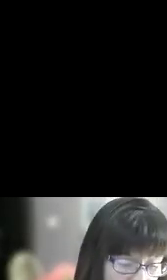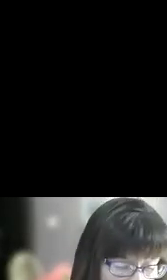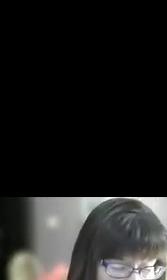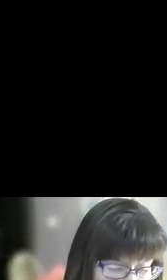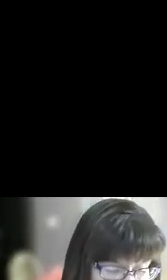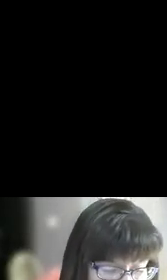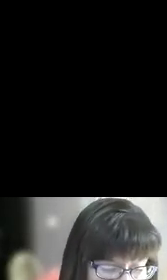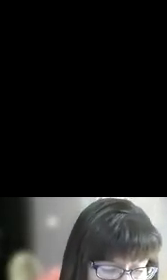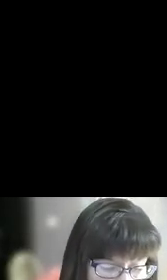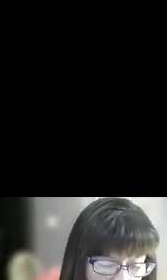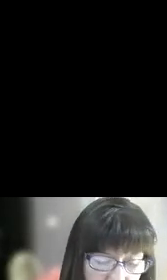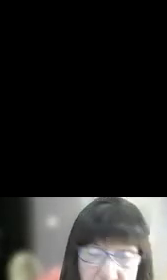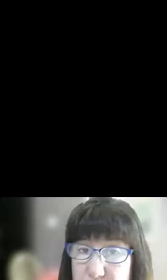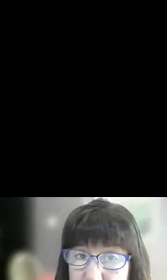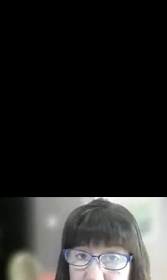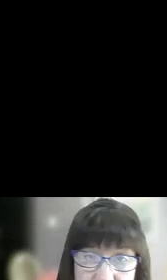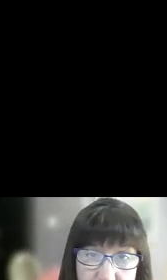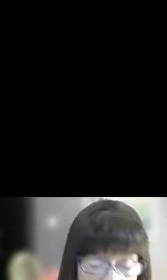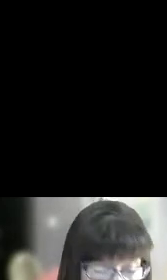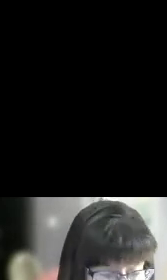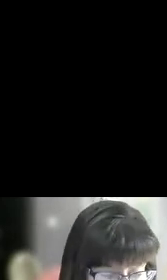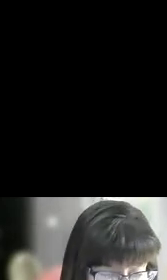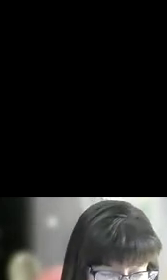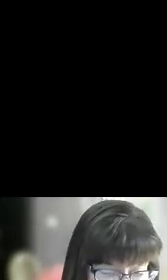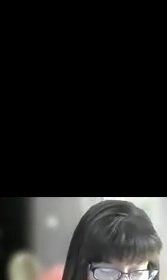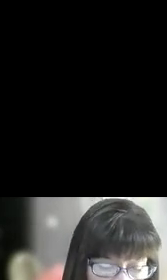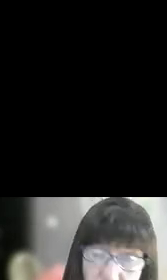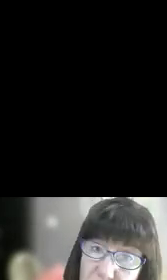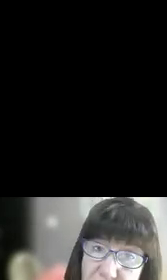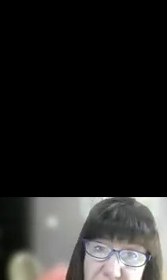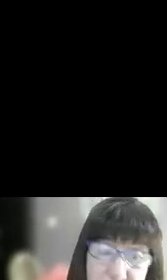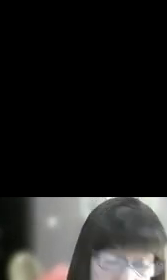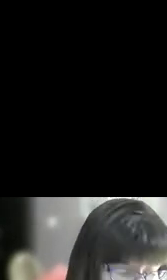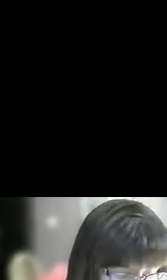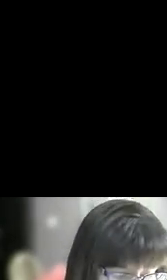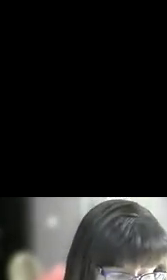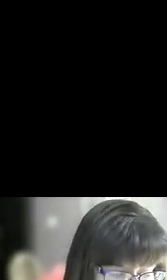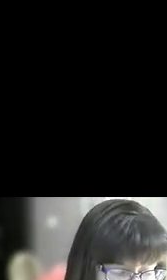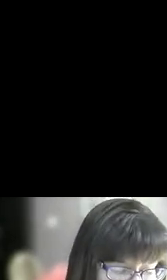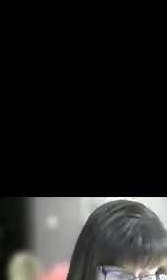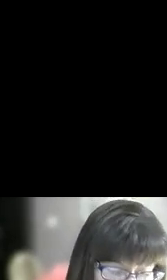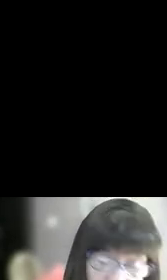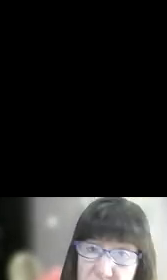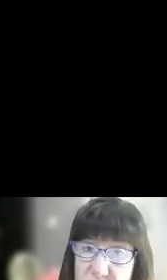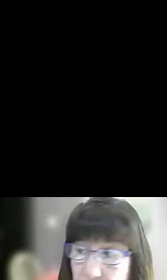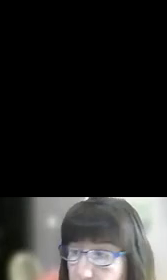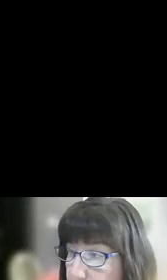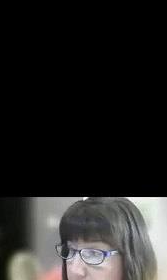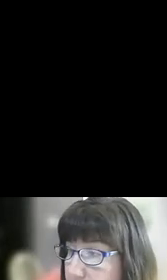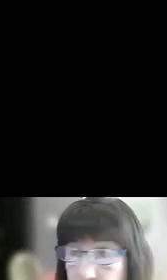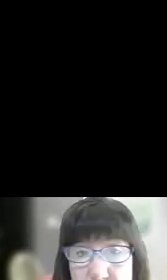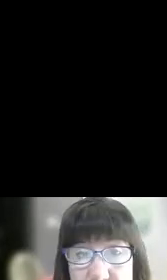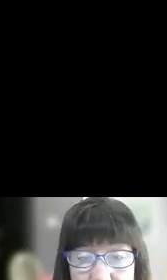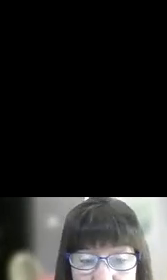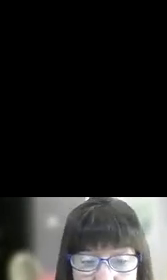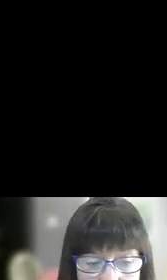there's dedicated offices for things like admissions, the International Center, Student Life, and the First Year Center that can answer questions directly related